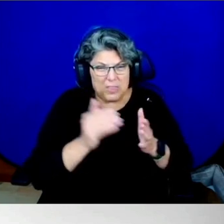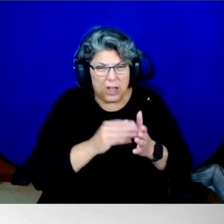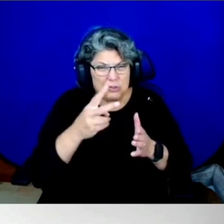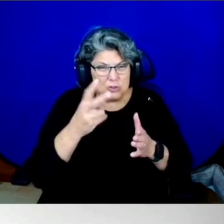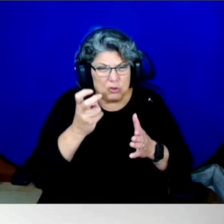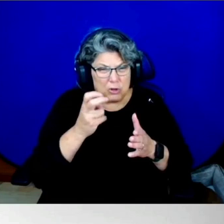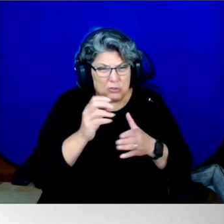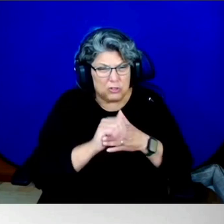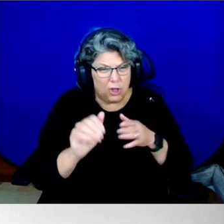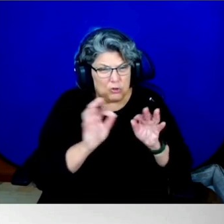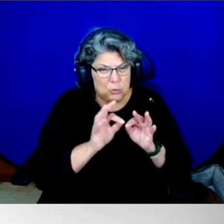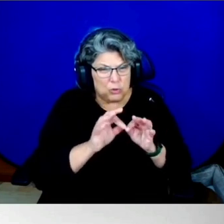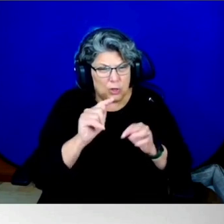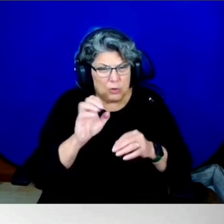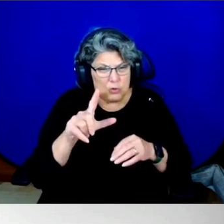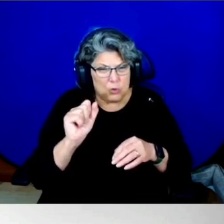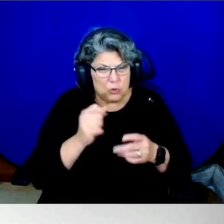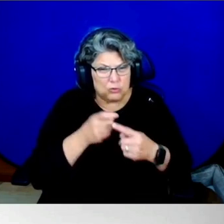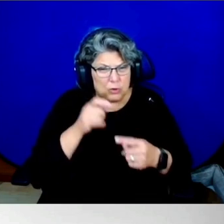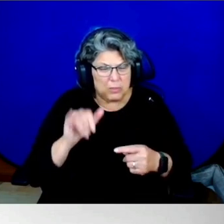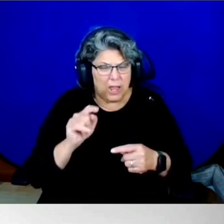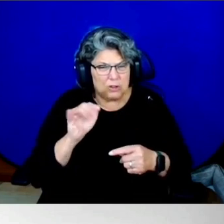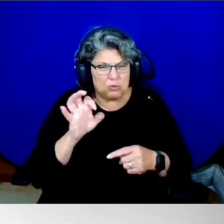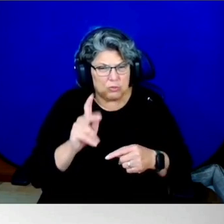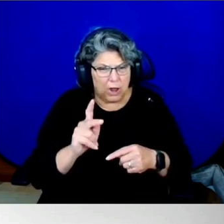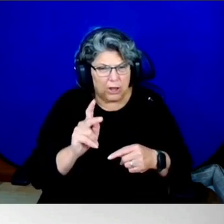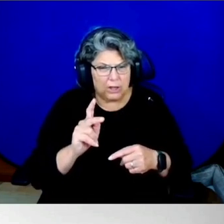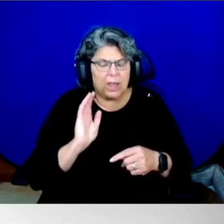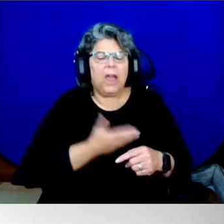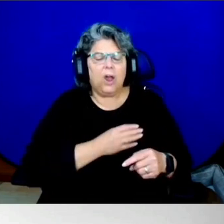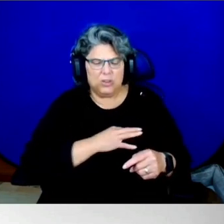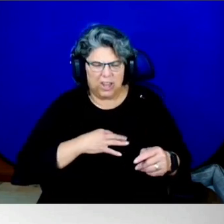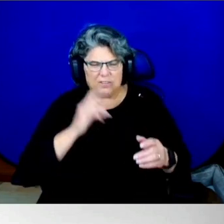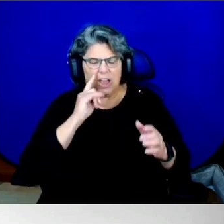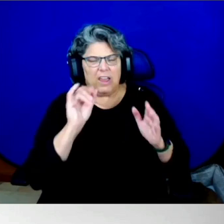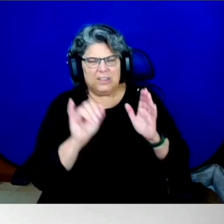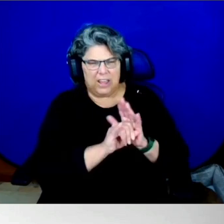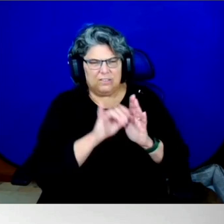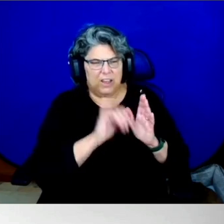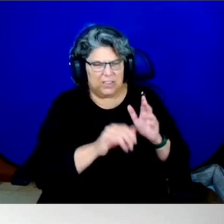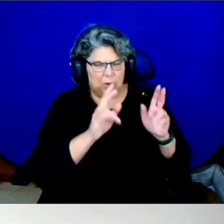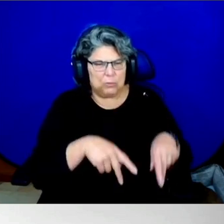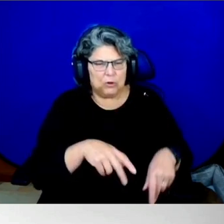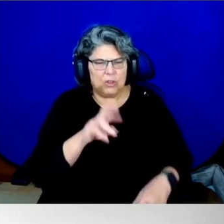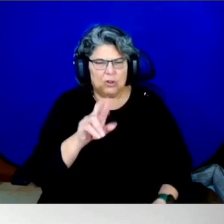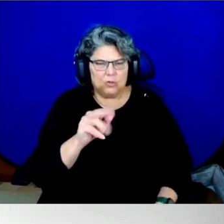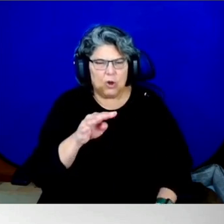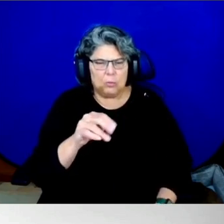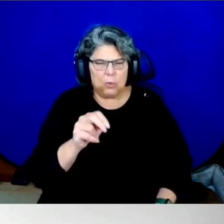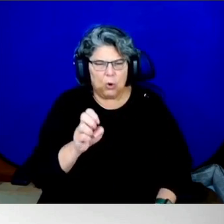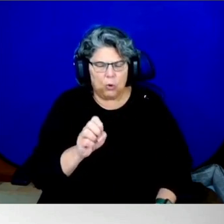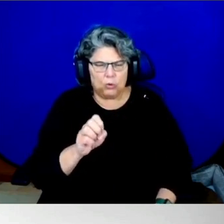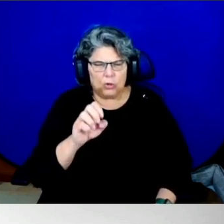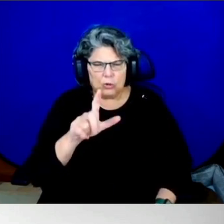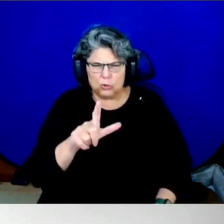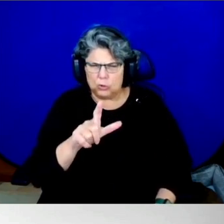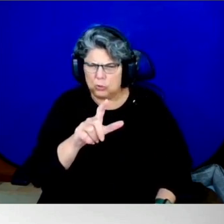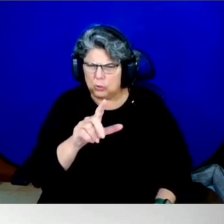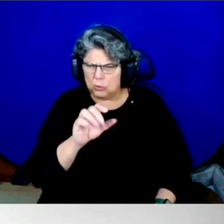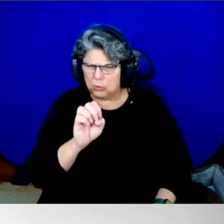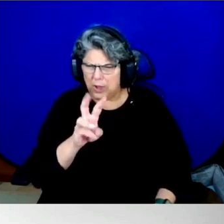bed of his truck. Our staff was able to identify the suspect as Ramon Ruelas, age 39, of Red Bluff. Our